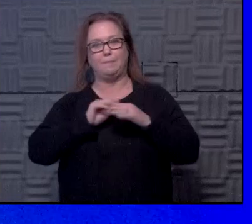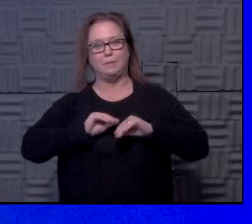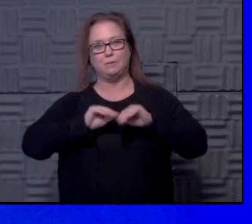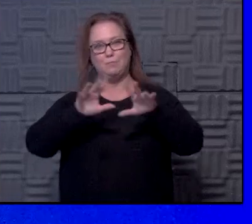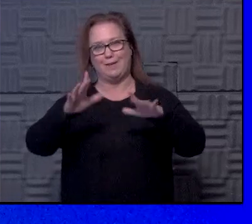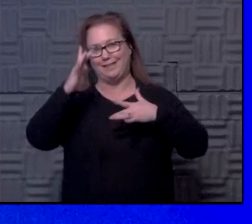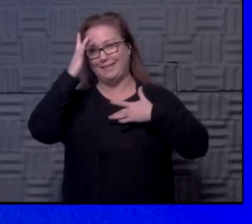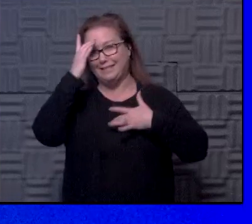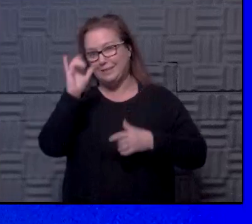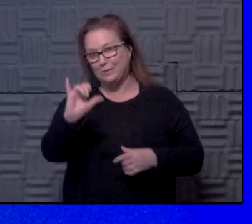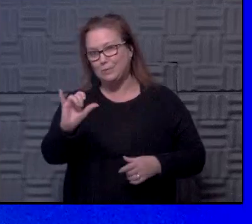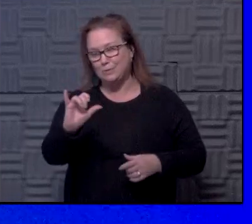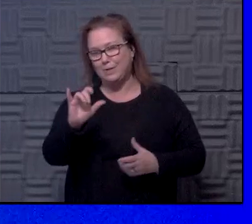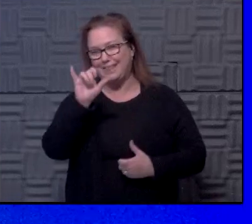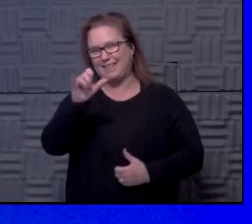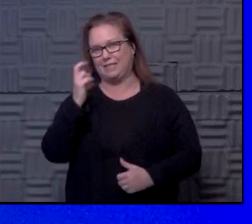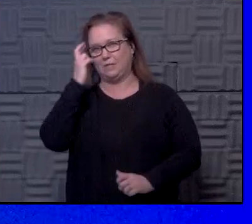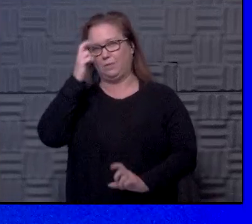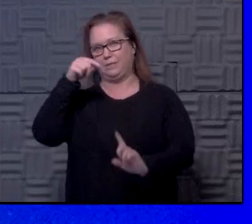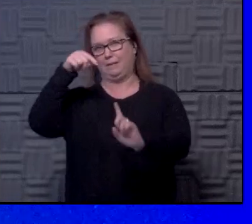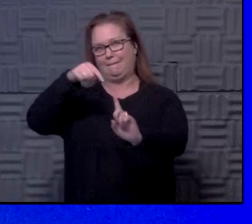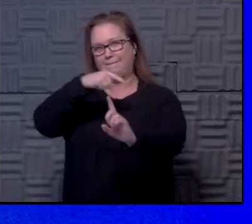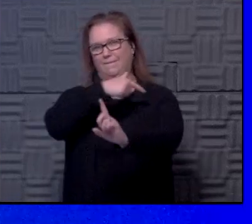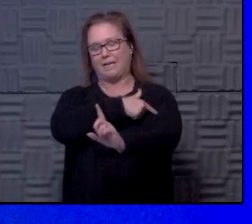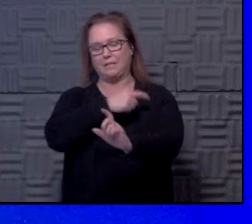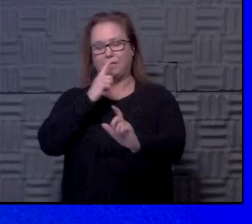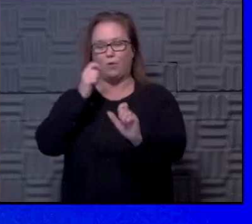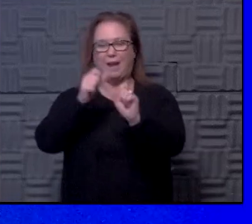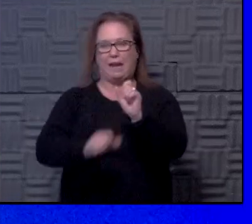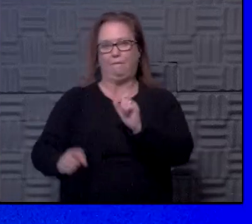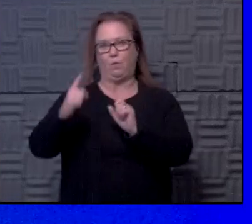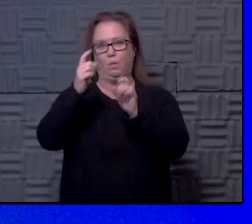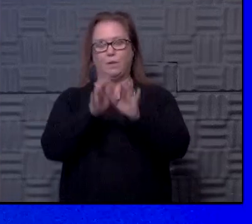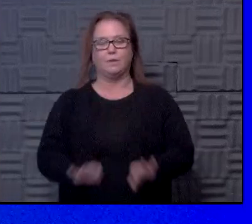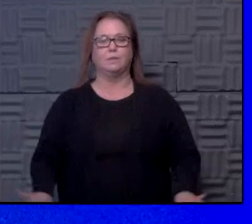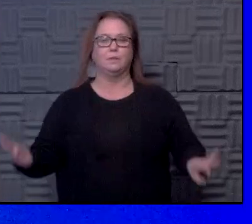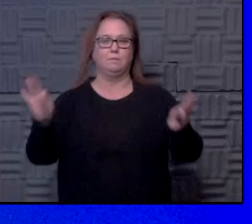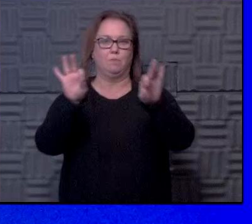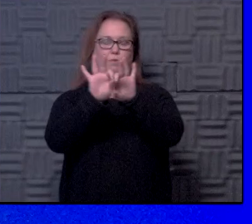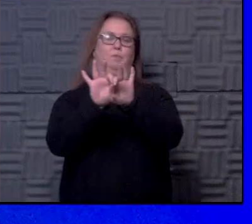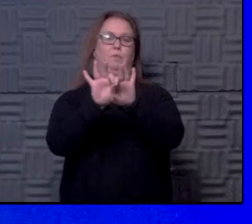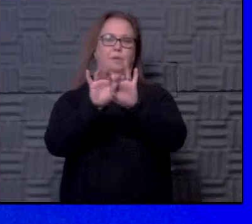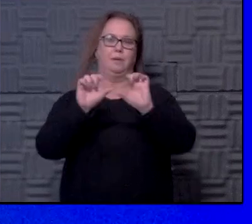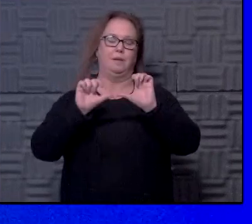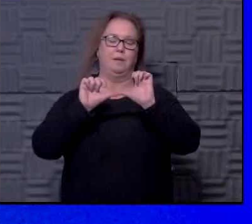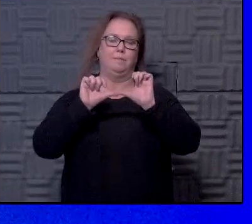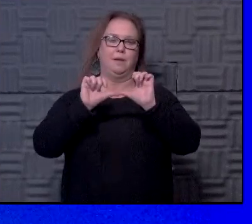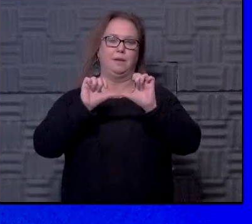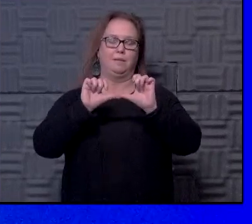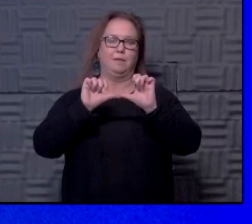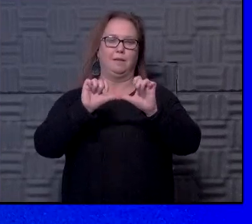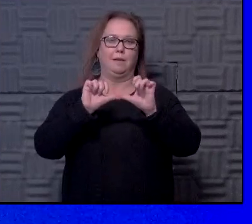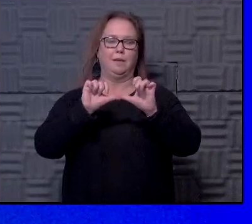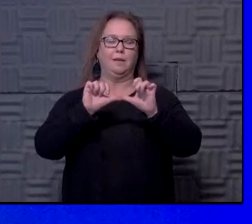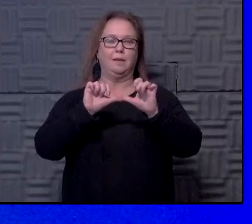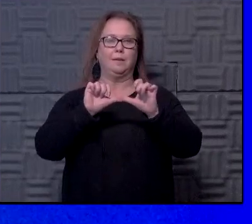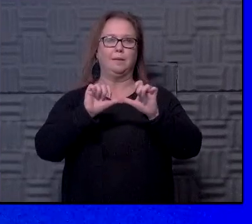the disease. So that is why vaccination for everybody is important, as well as maintaining